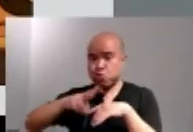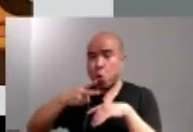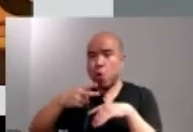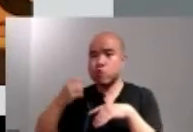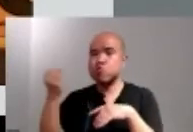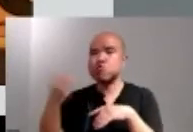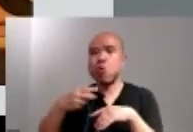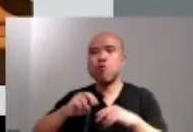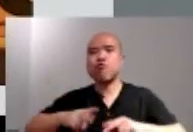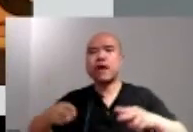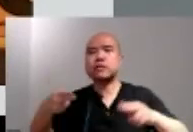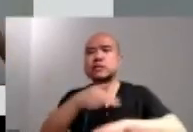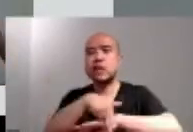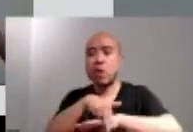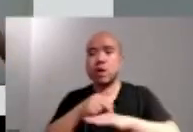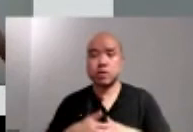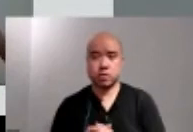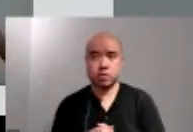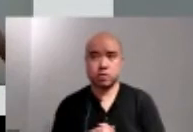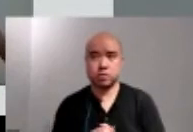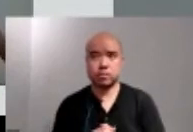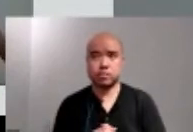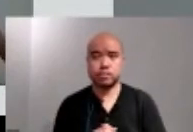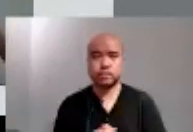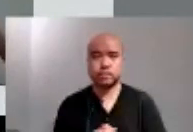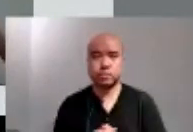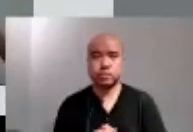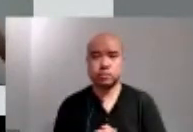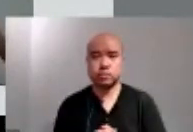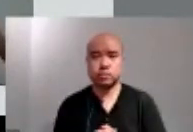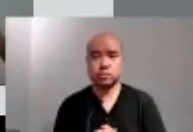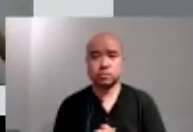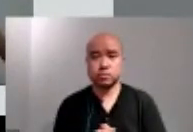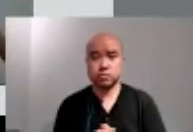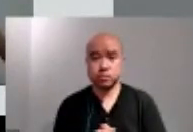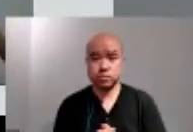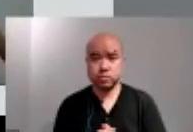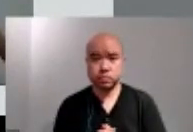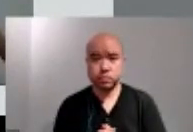life want to live. And the Wave Company is a local